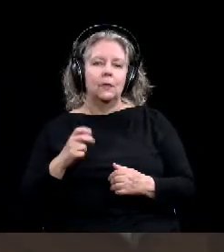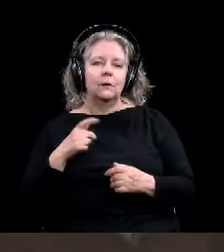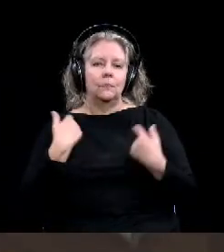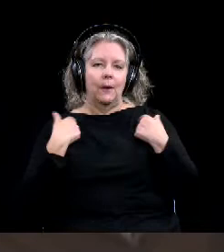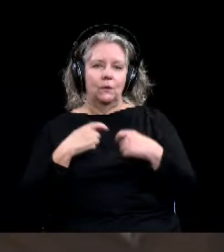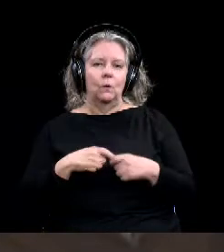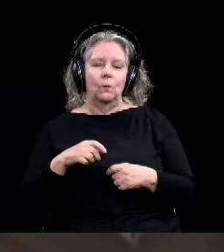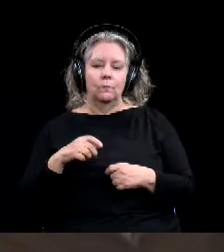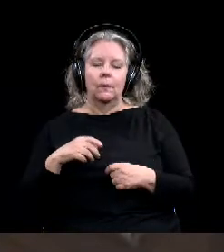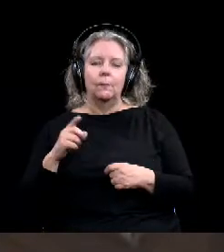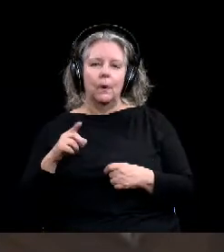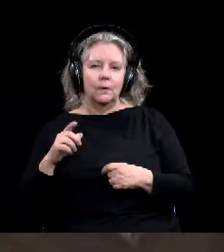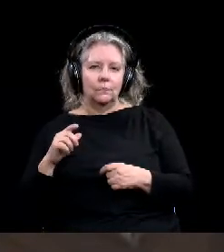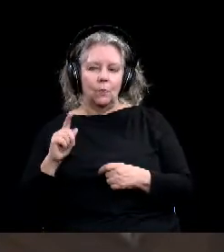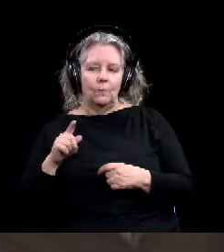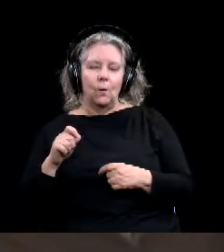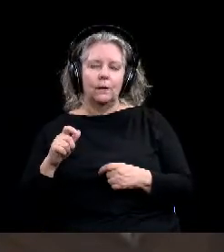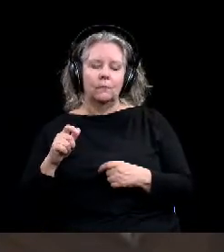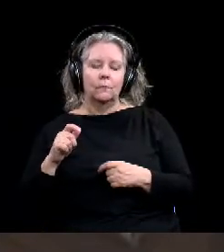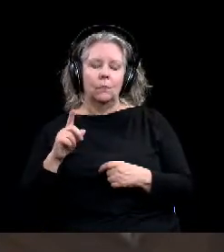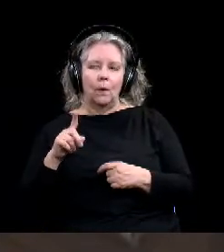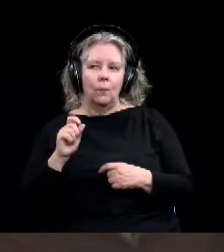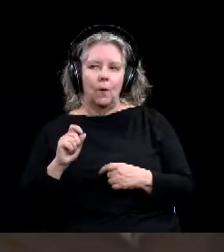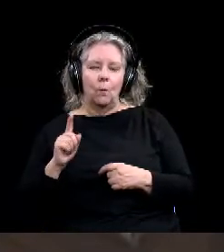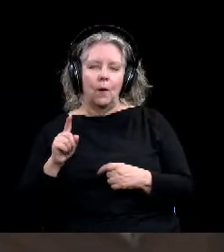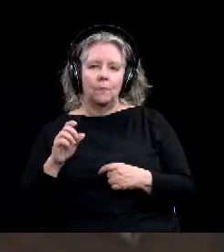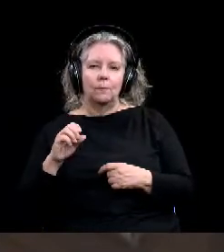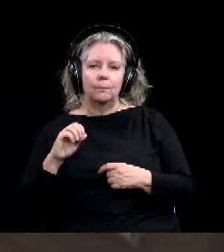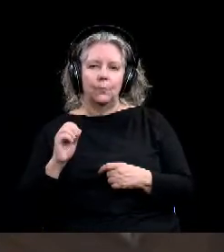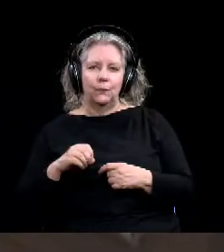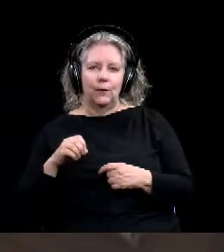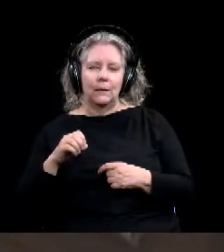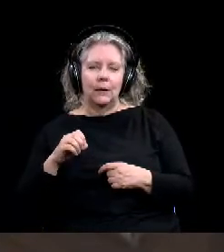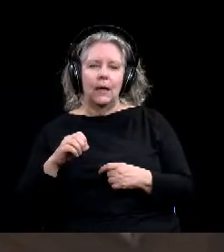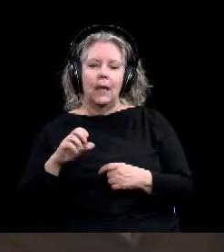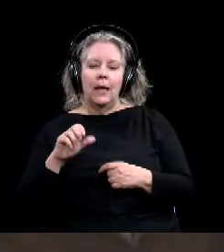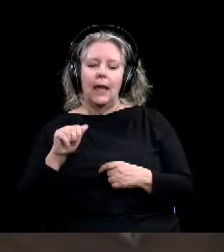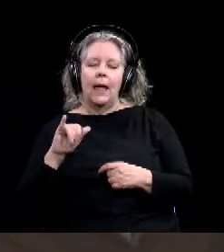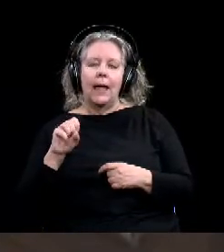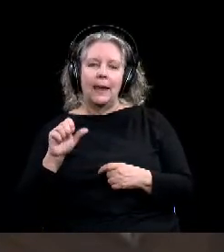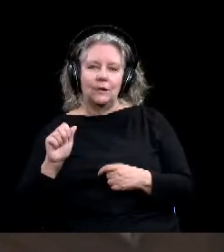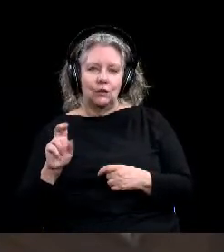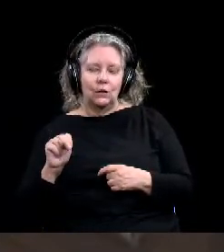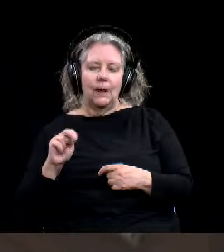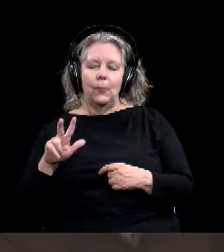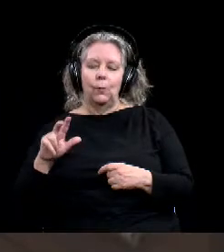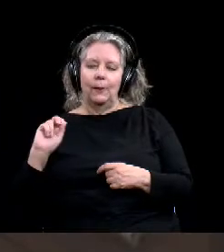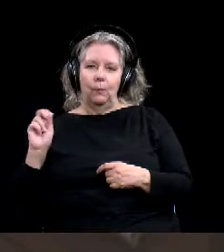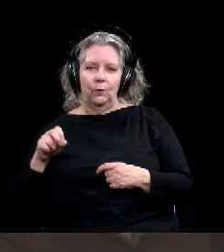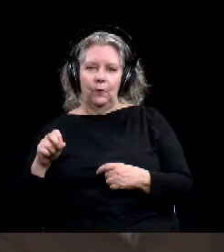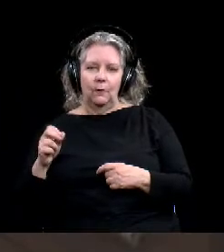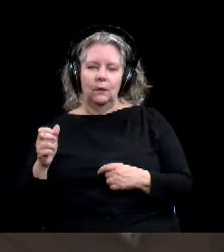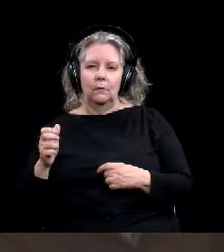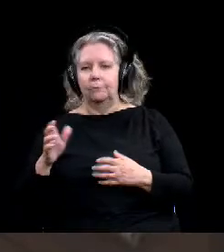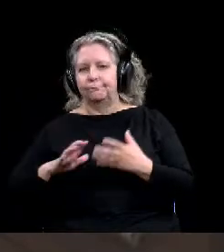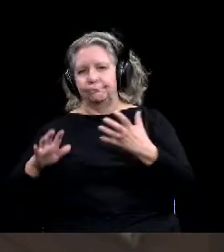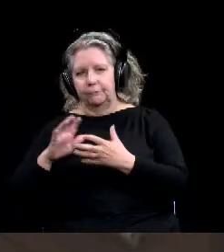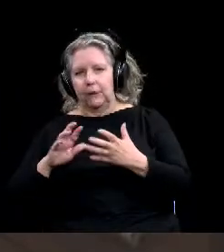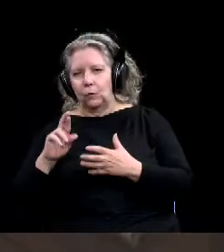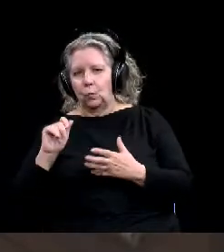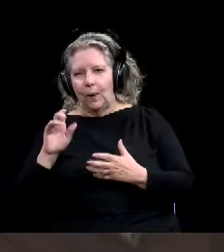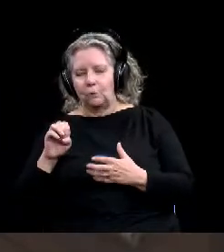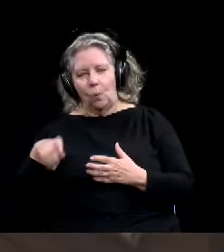1.1% Asian, and 3% multiracial or another race. This week, we will hold our first drive-through clinic at